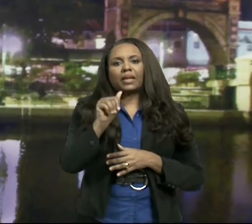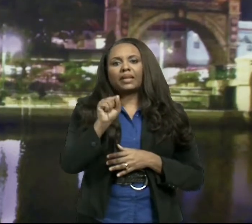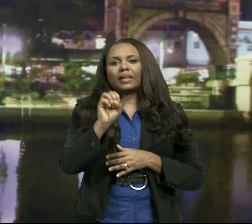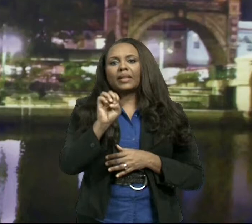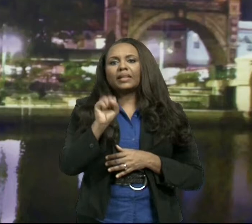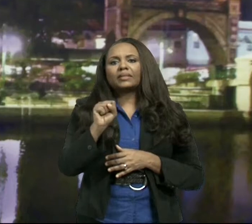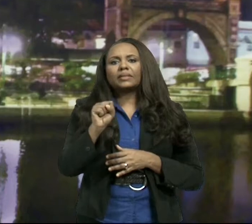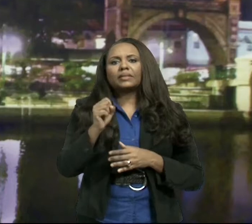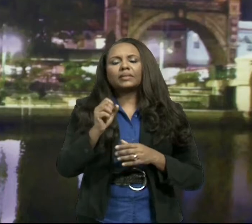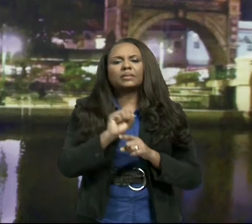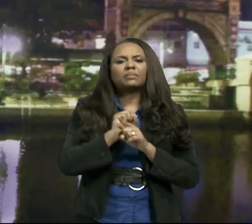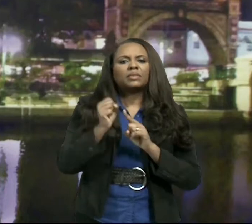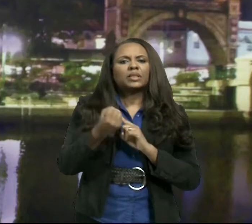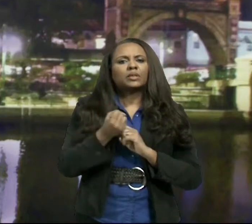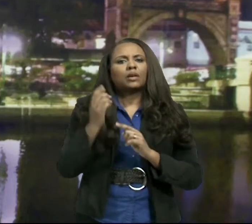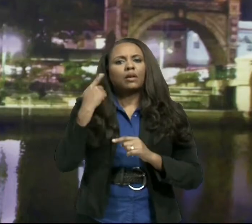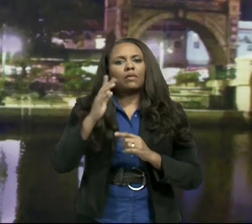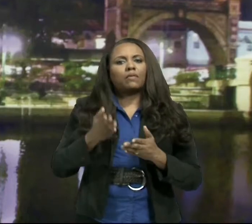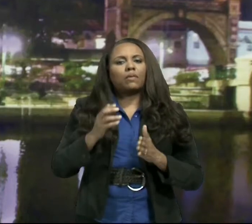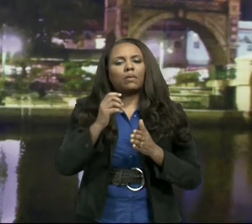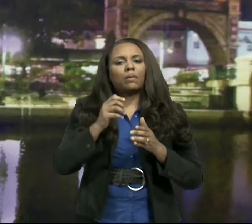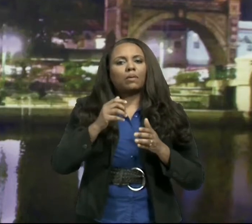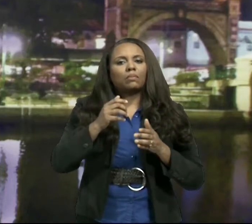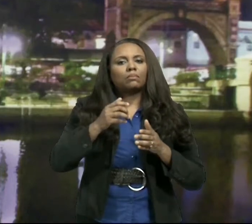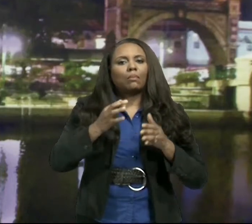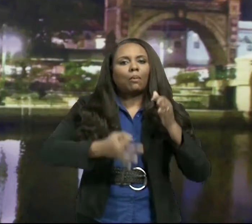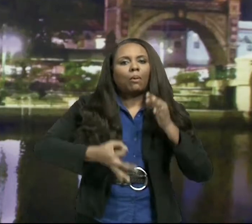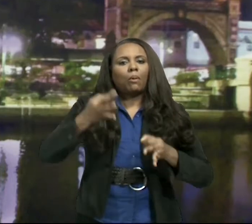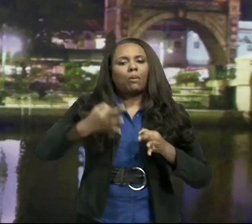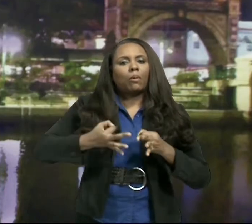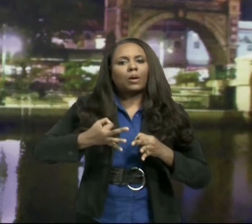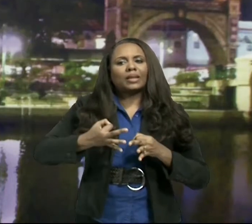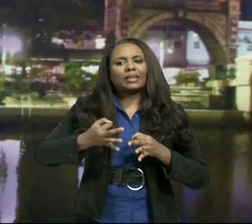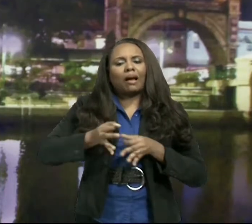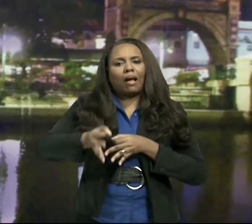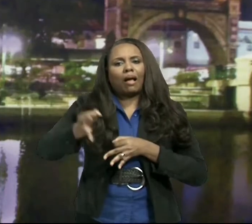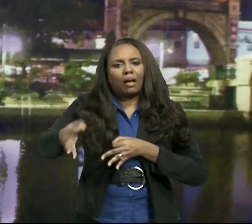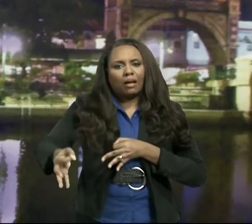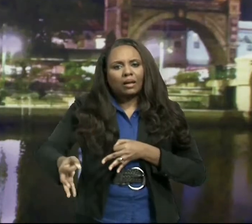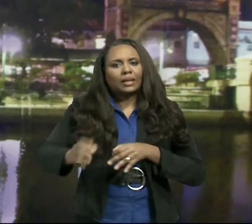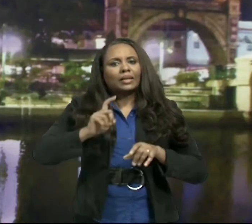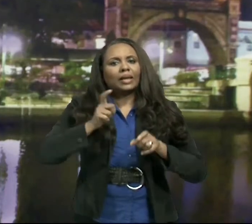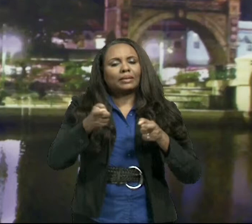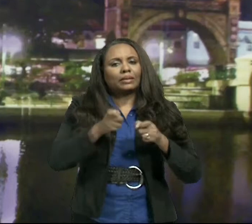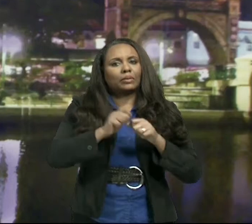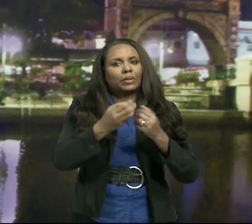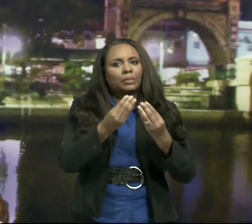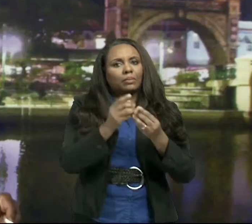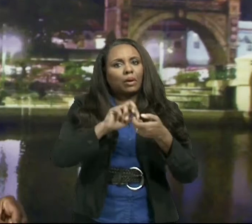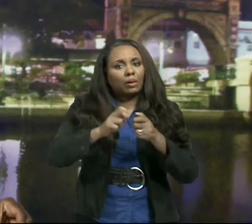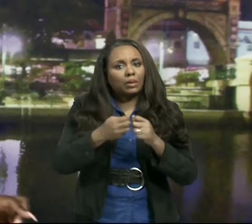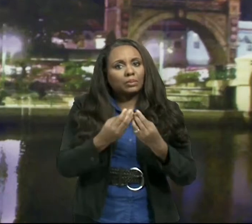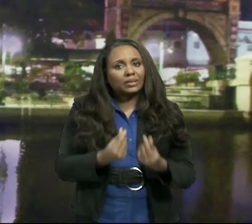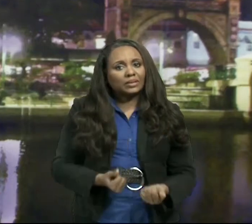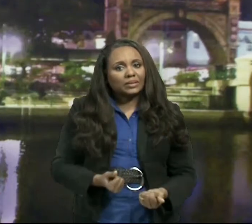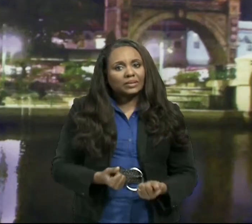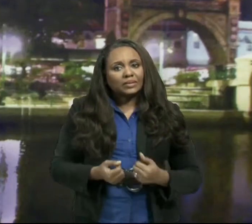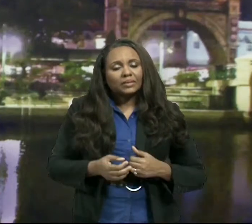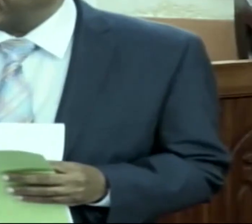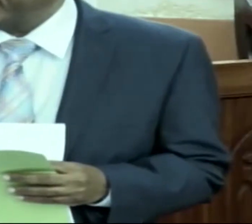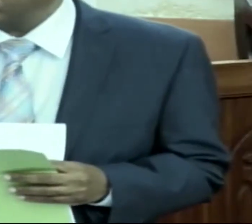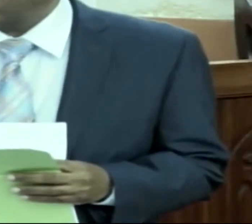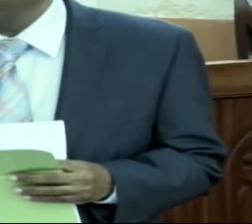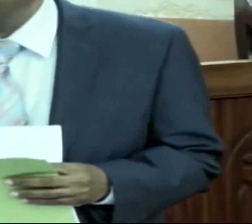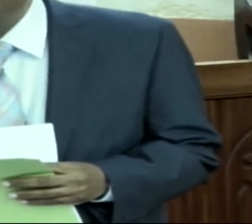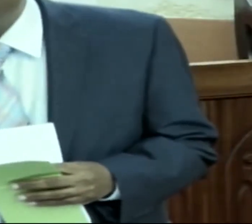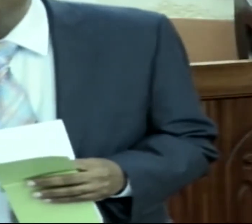penalizing delinquent lawyers, while another seeks to tackle the problem at the source. All they have to do is